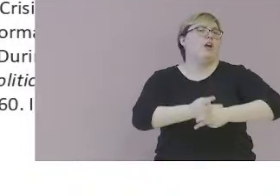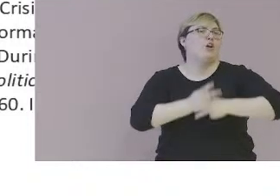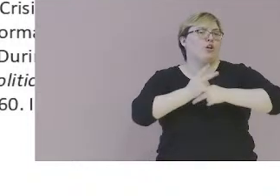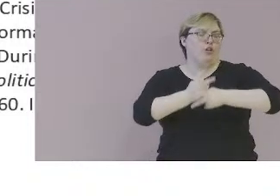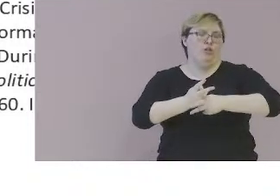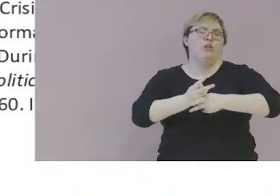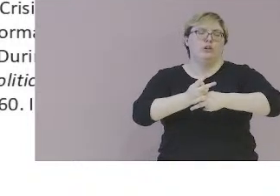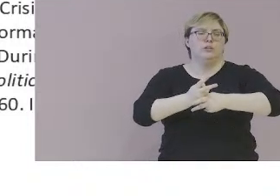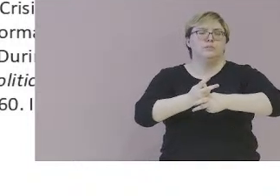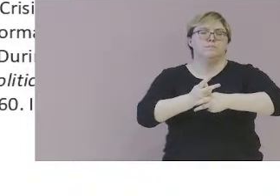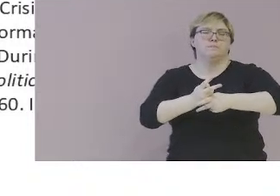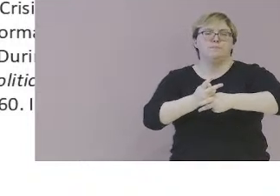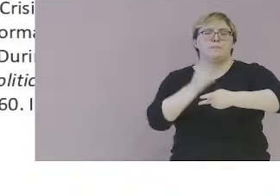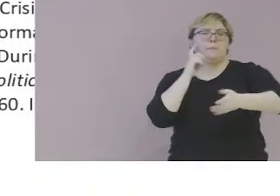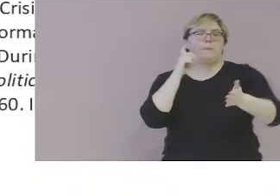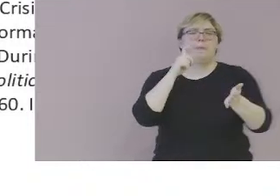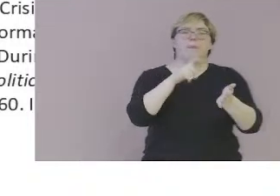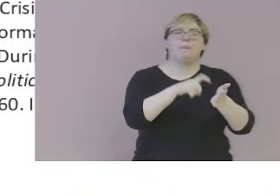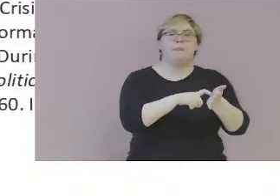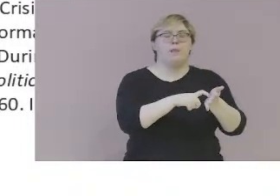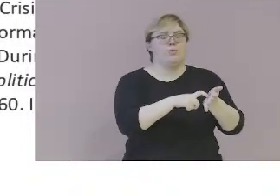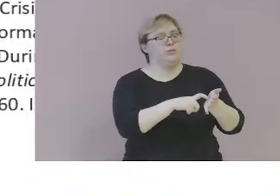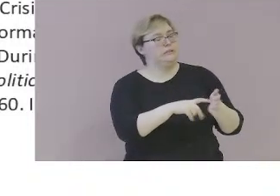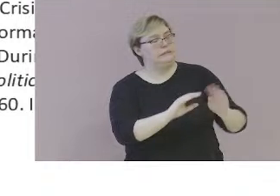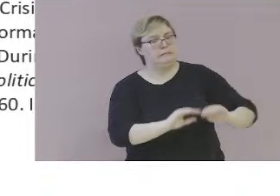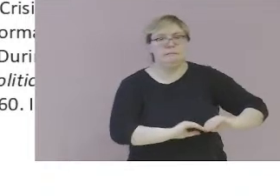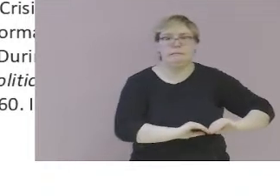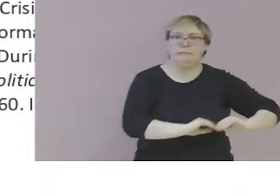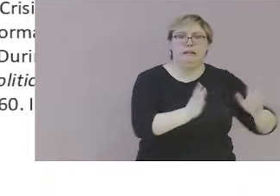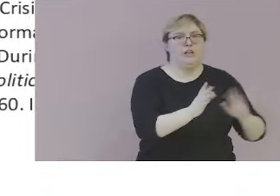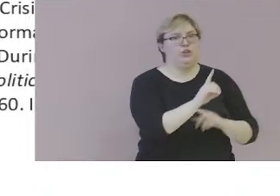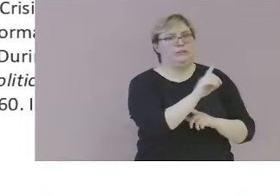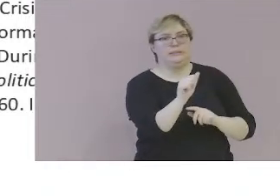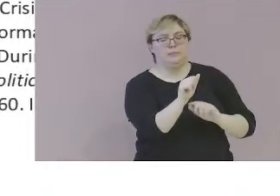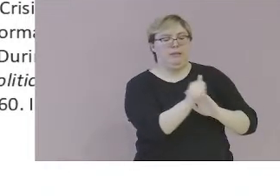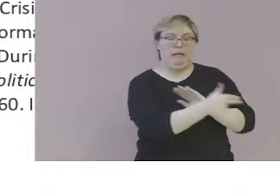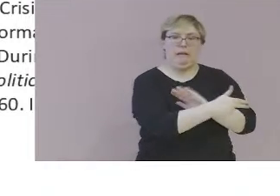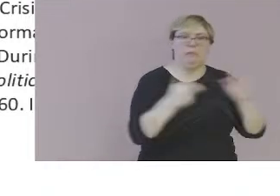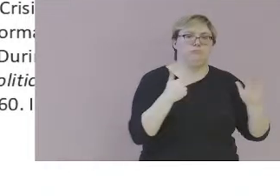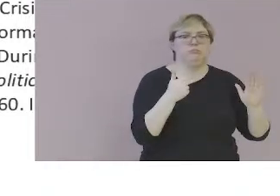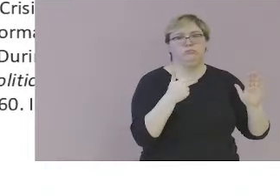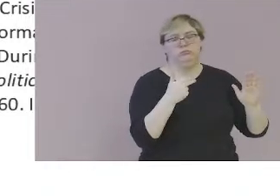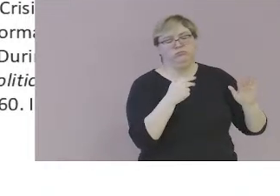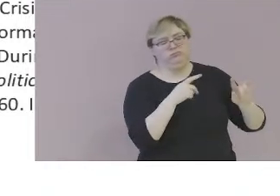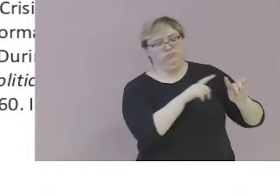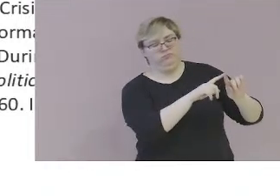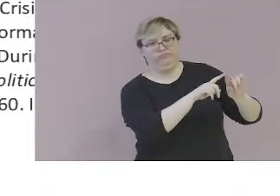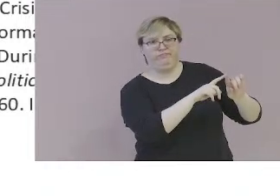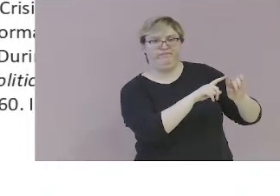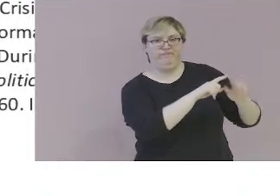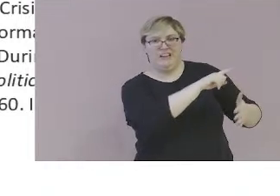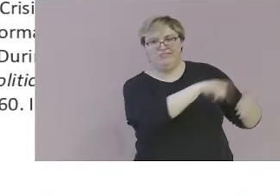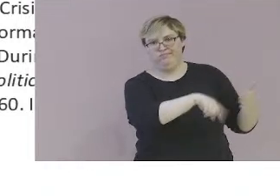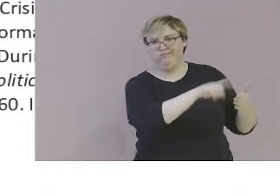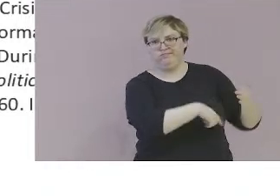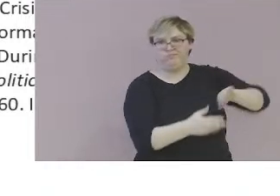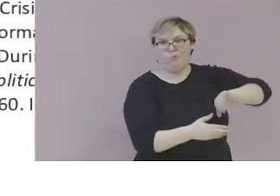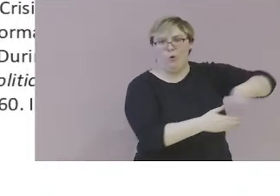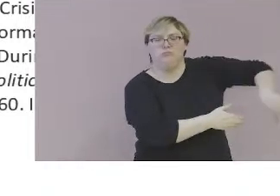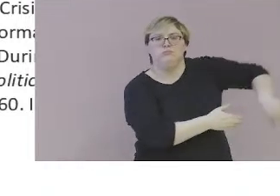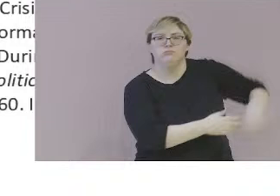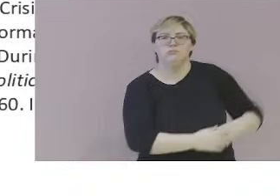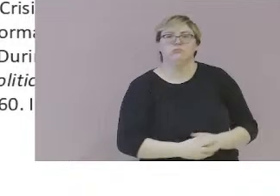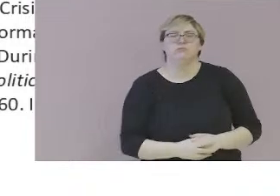often employ explicit disability-based distinctions. I'll give you a couple of examples. He pointed to